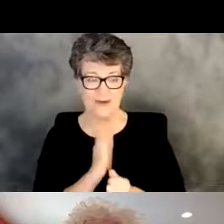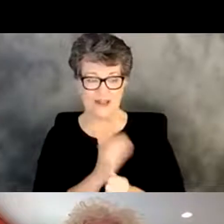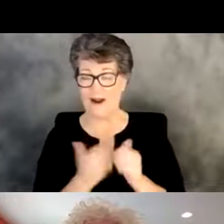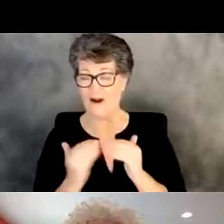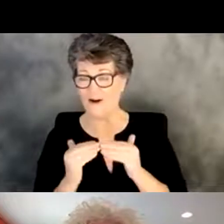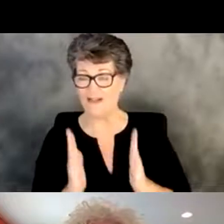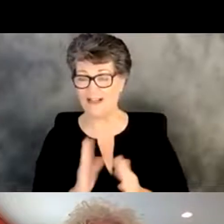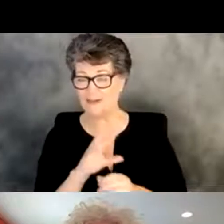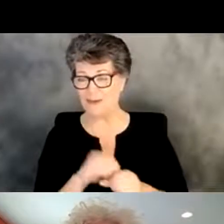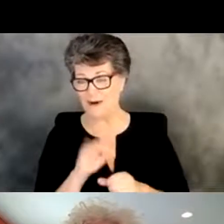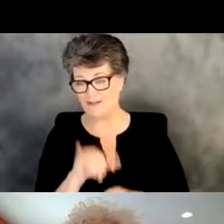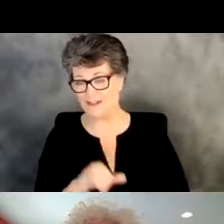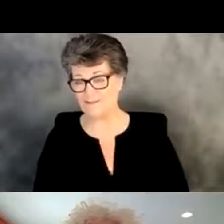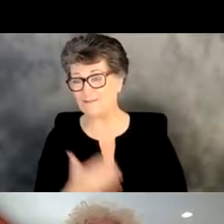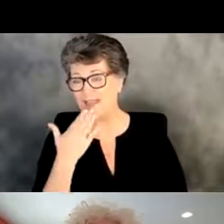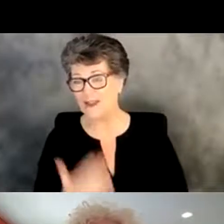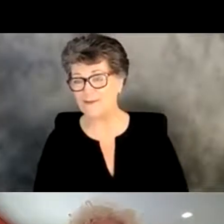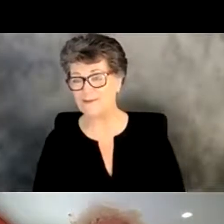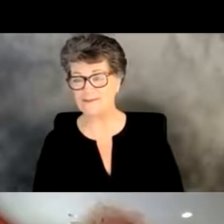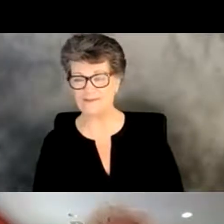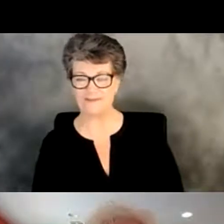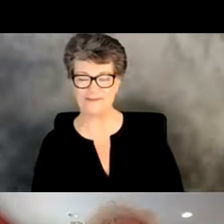are part of this. Thank you.